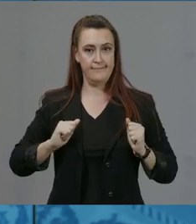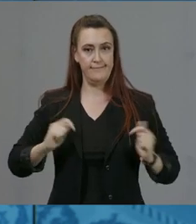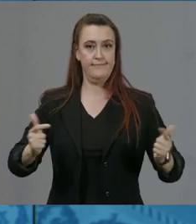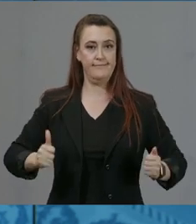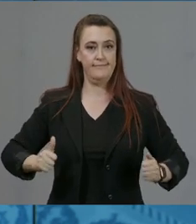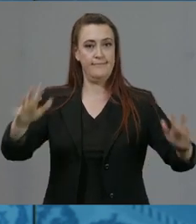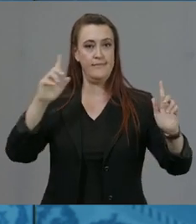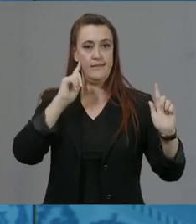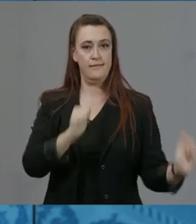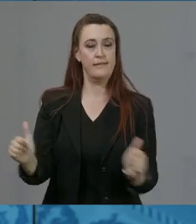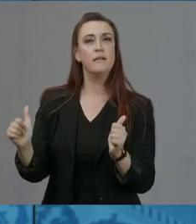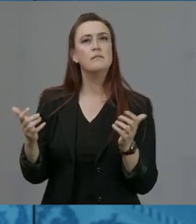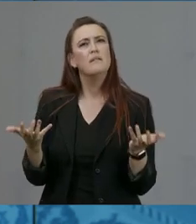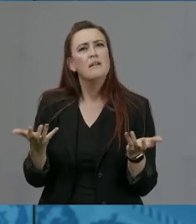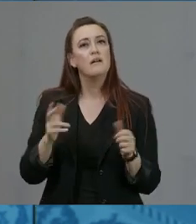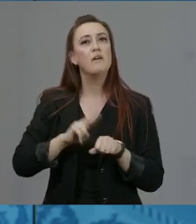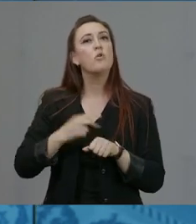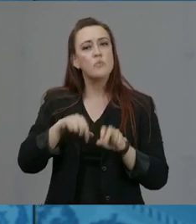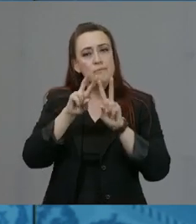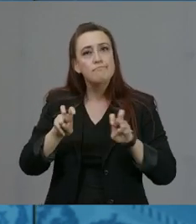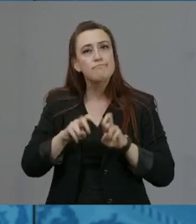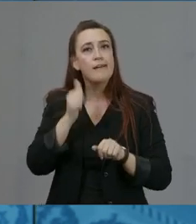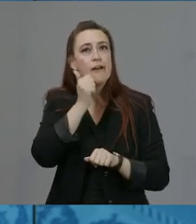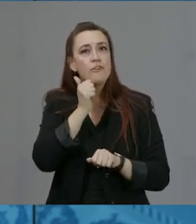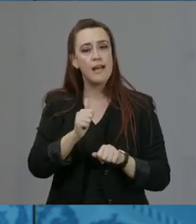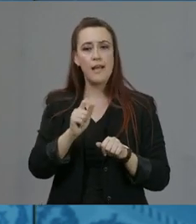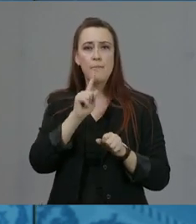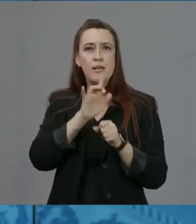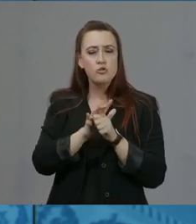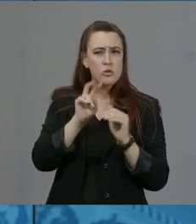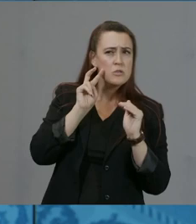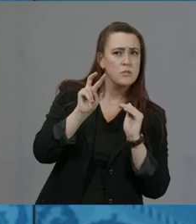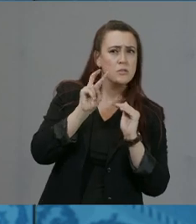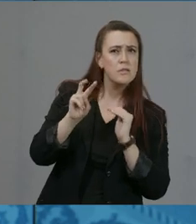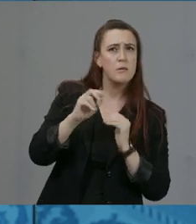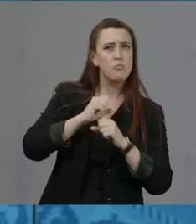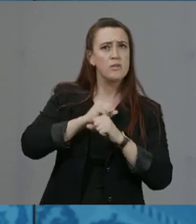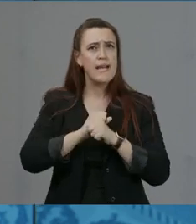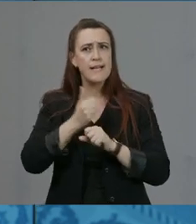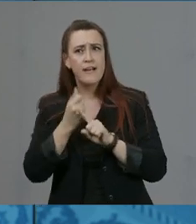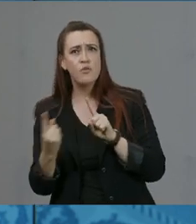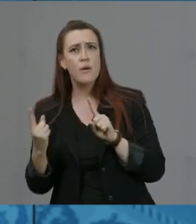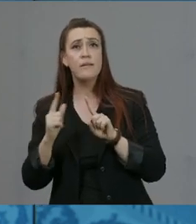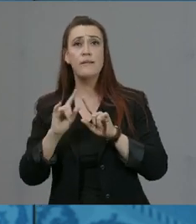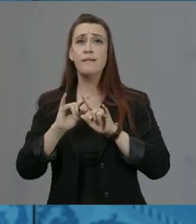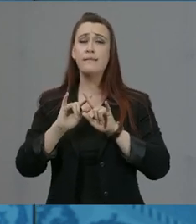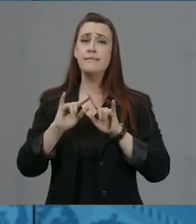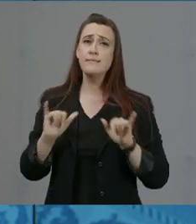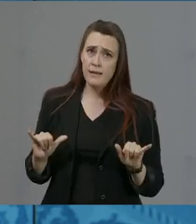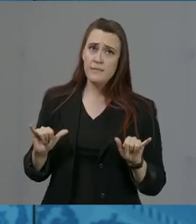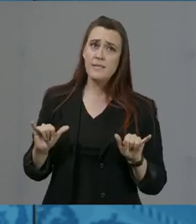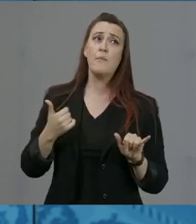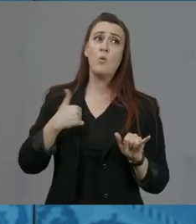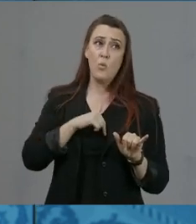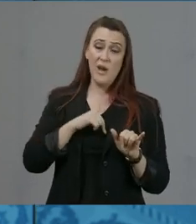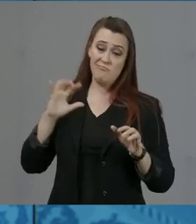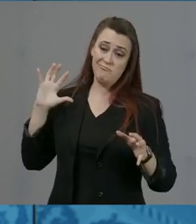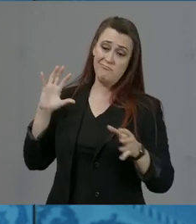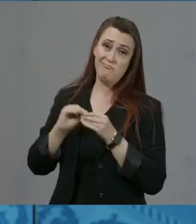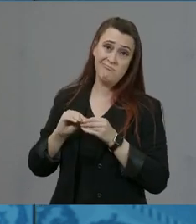to retain every tool that's necessary to protect public health, but I would also say we're a lot